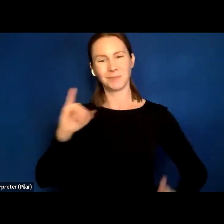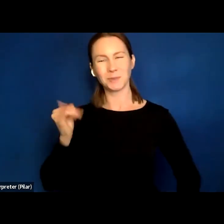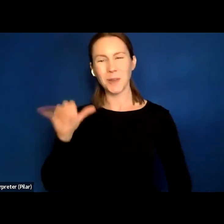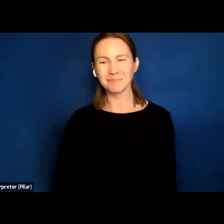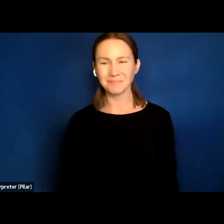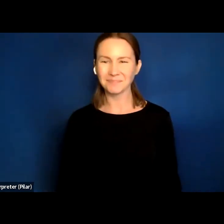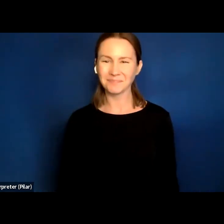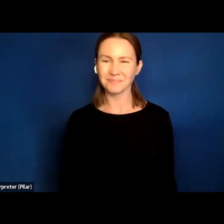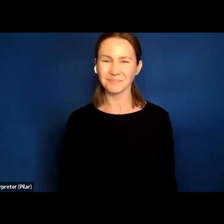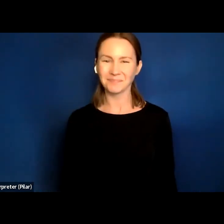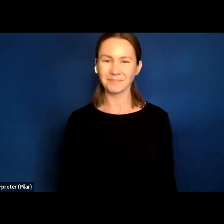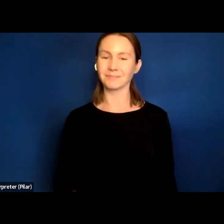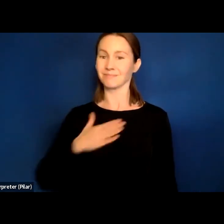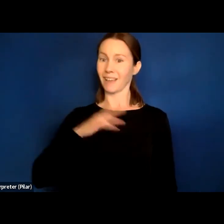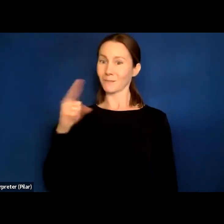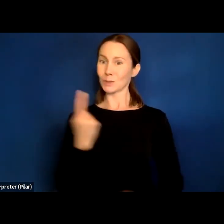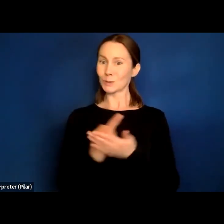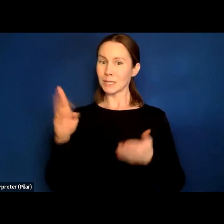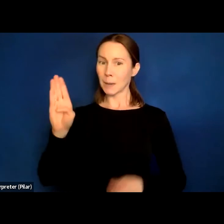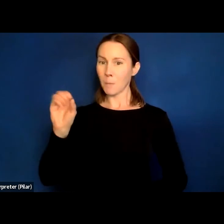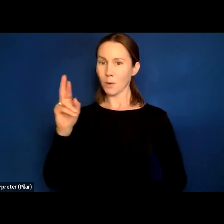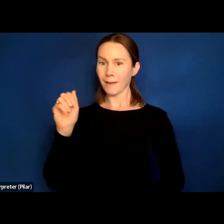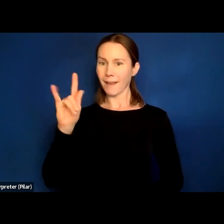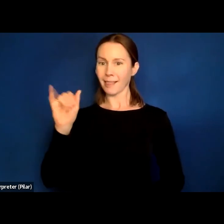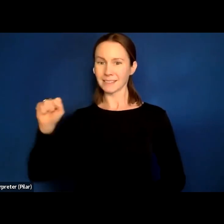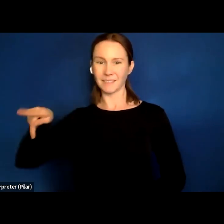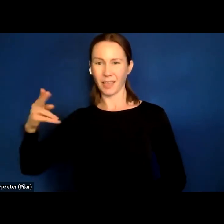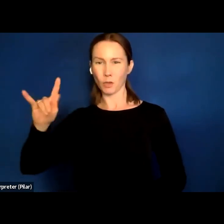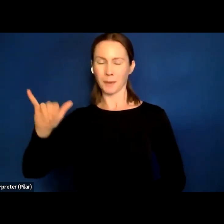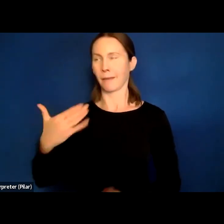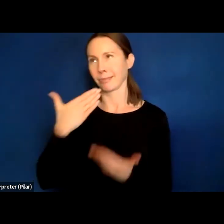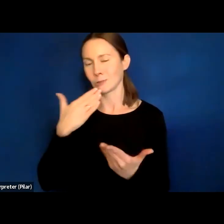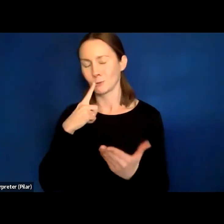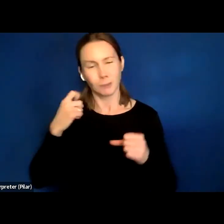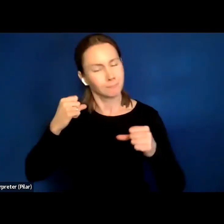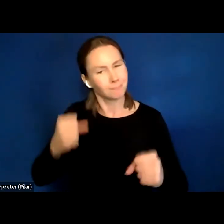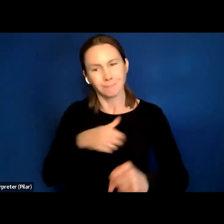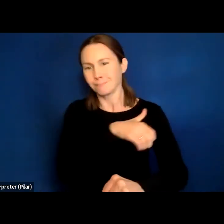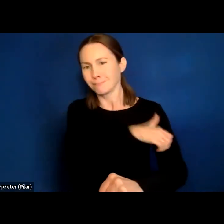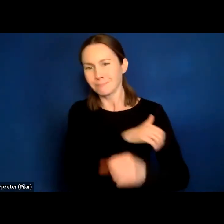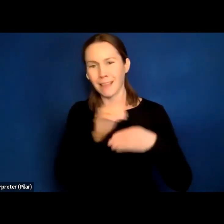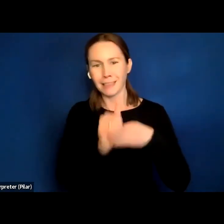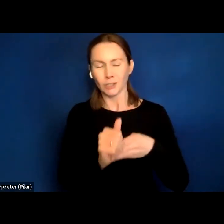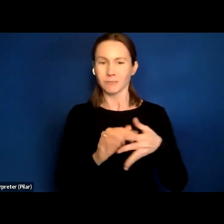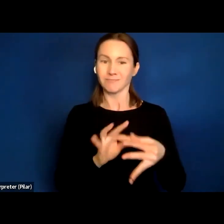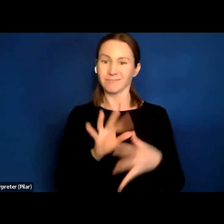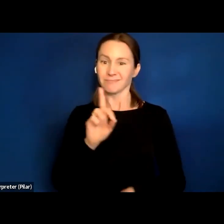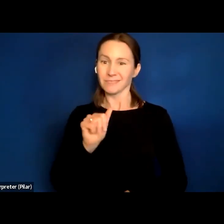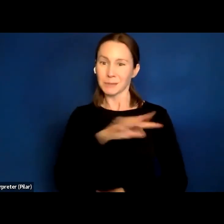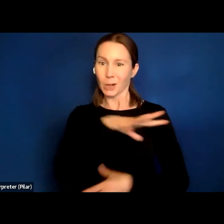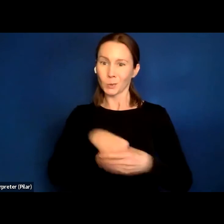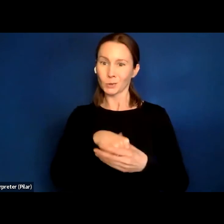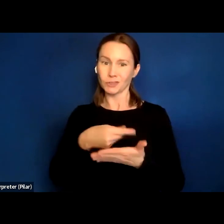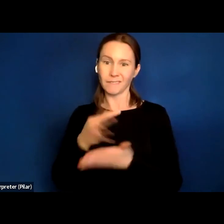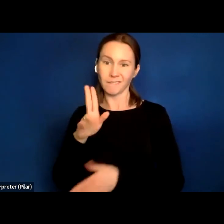So my first week at Borealis Philanthropy, and thanks to the bold and incredible leadership of the Disability Inclusion Fund's program